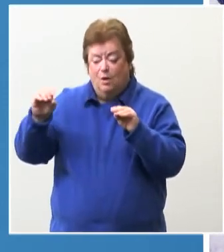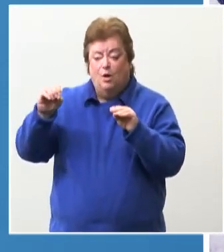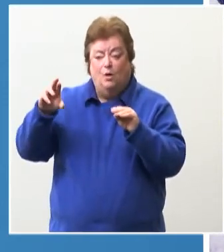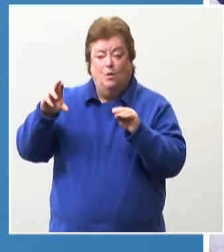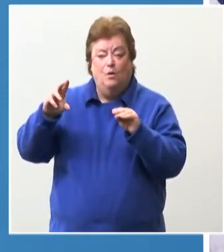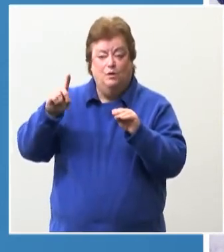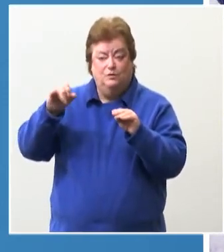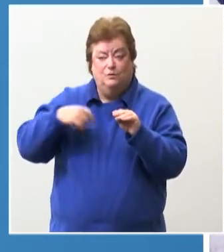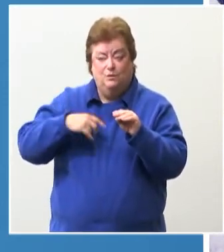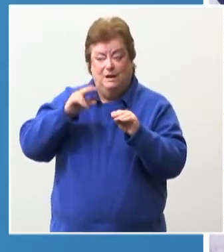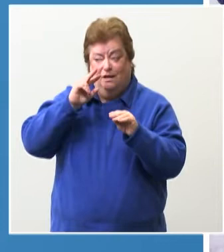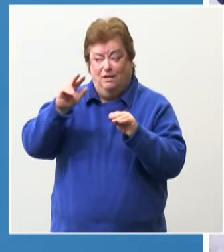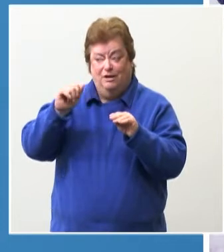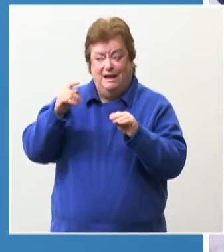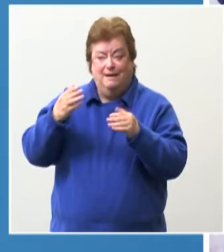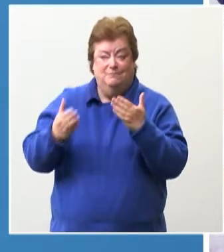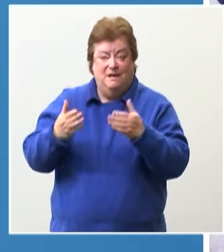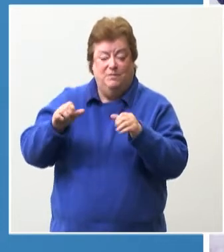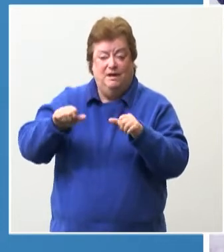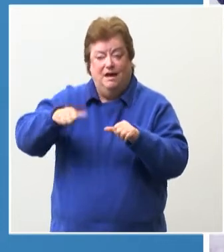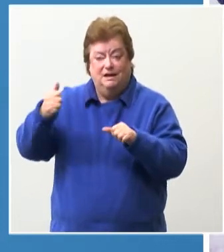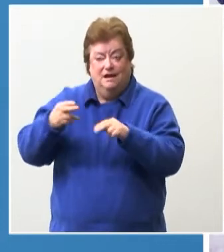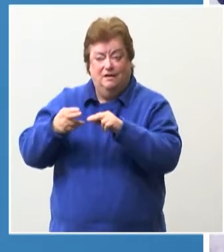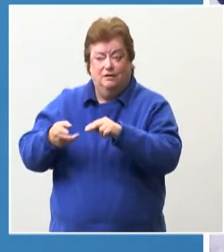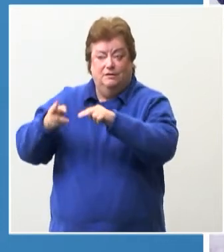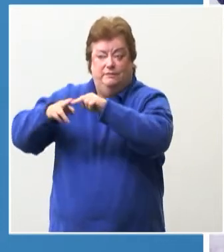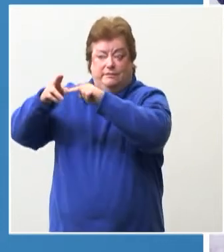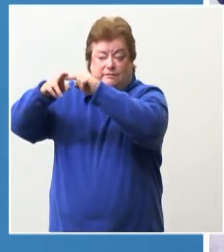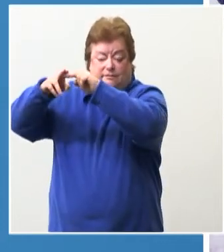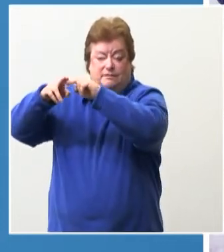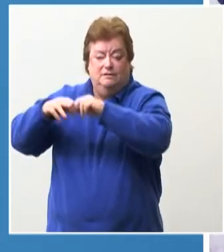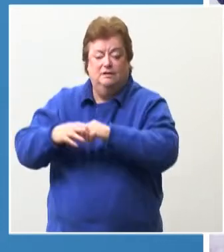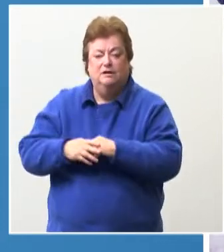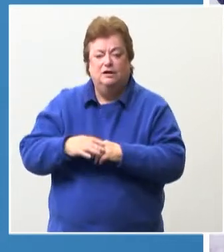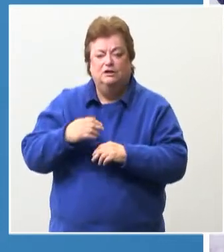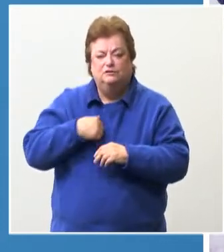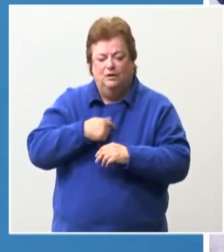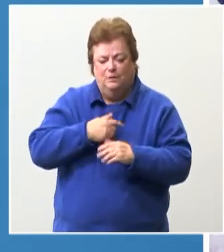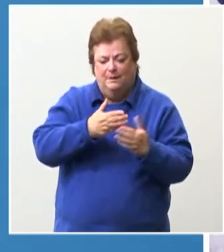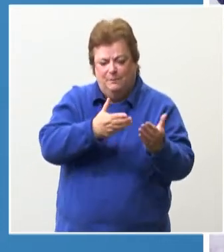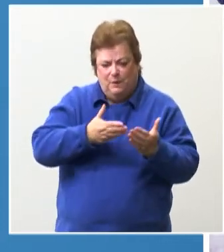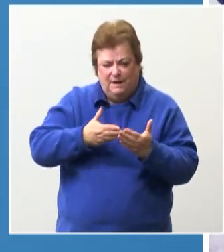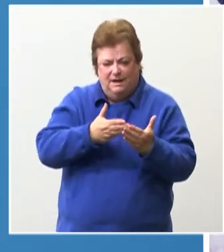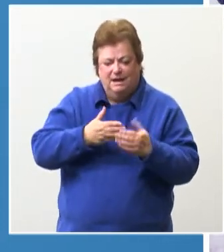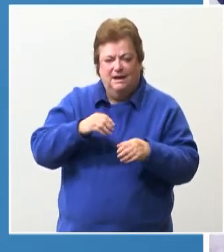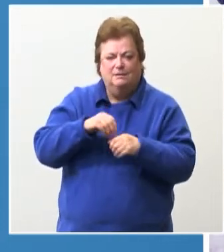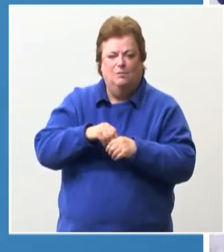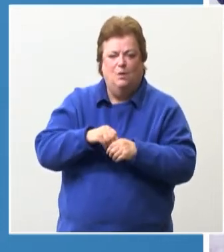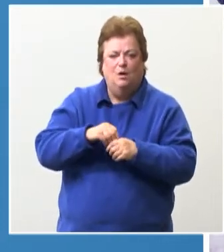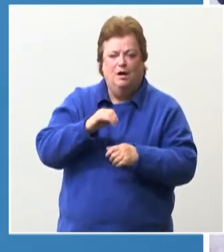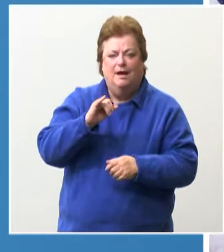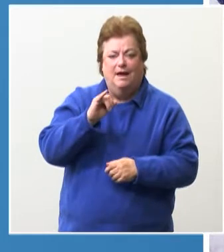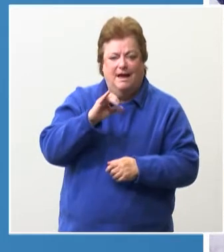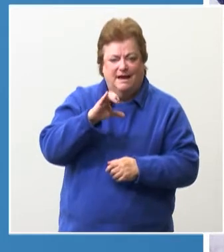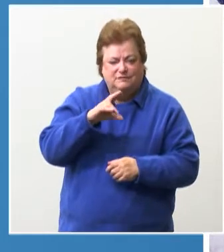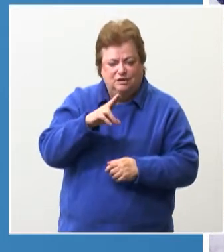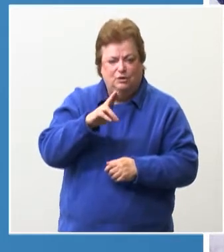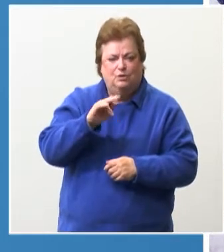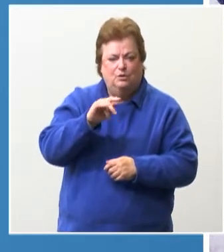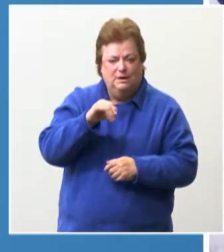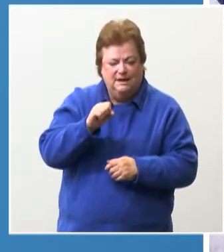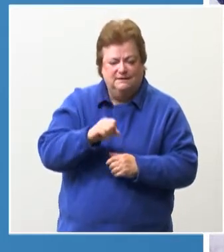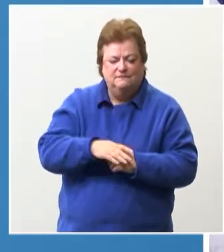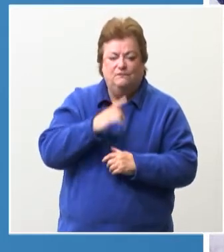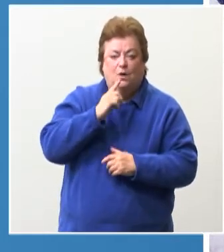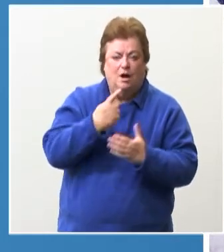an additional surge. So what are we doing? We're continuing to bring into more isolated units, dedicating units for